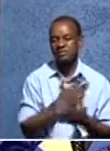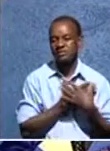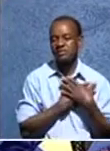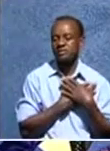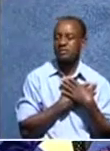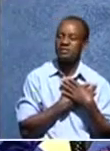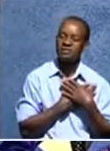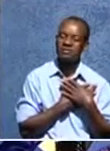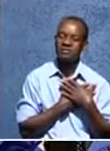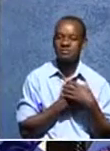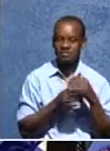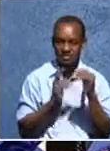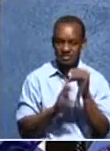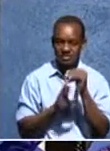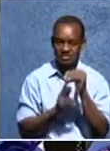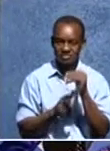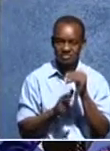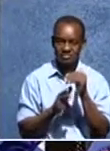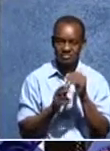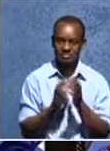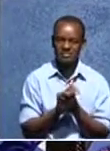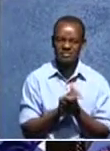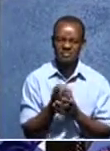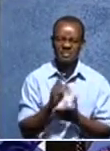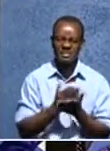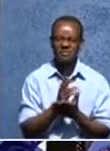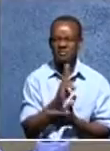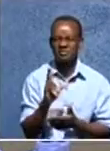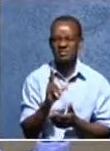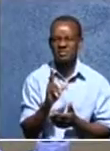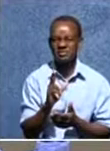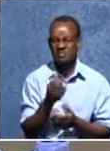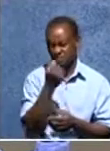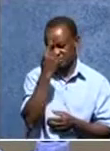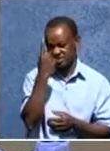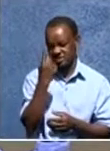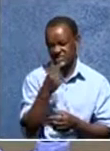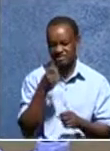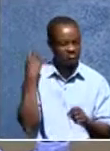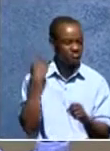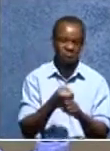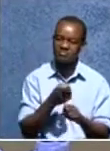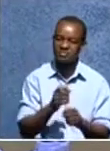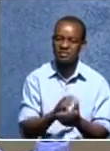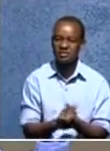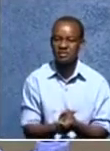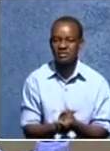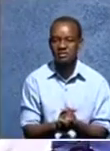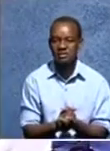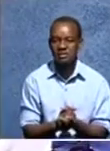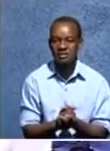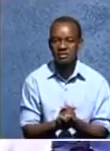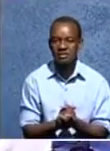and it's not always an easy industry to work with, but it's fun if you have the right attitude towards it. Yeah, and as we early